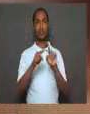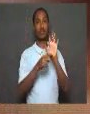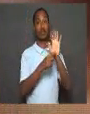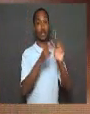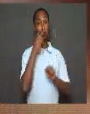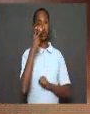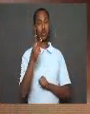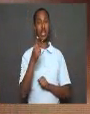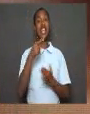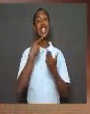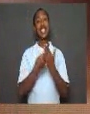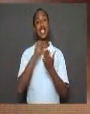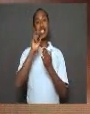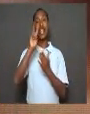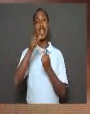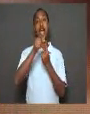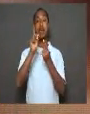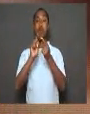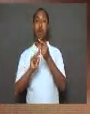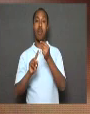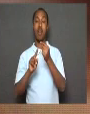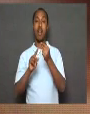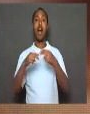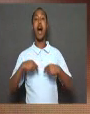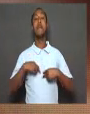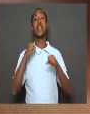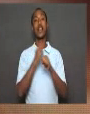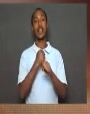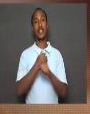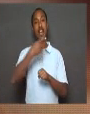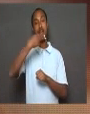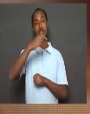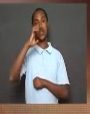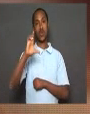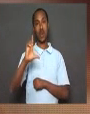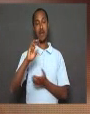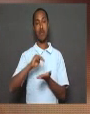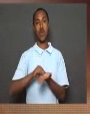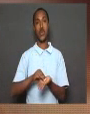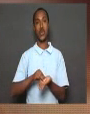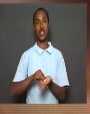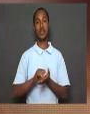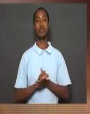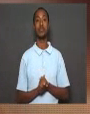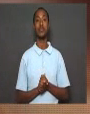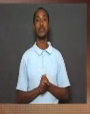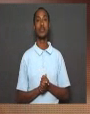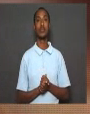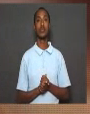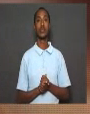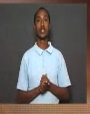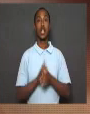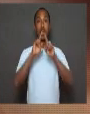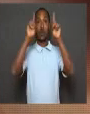This is a dipole that has been created by hydrogen chloride molecules. As you